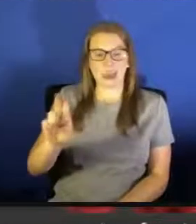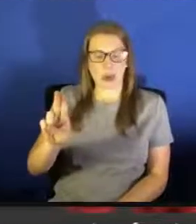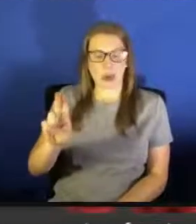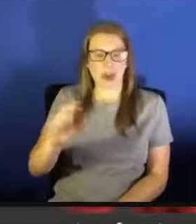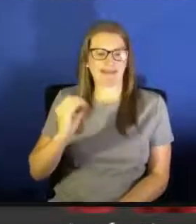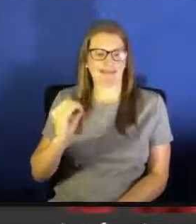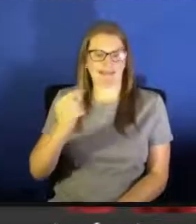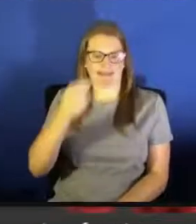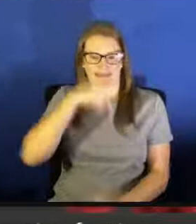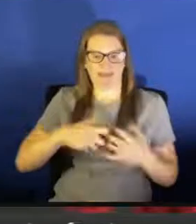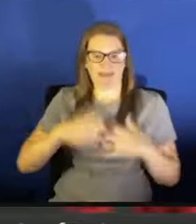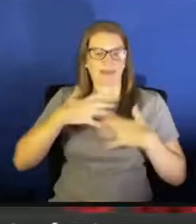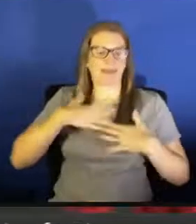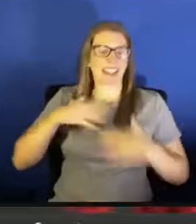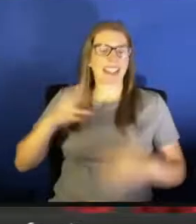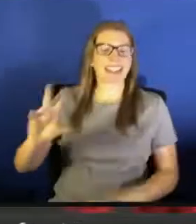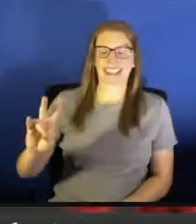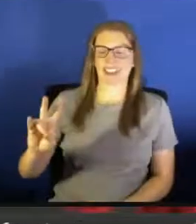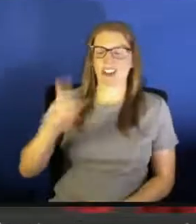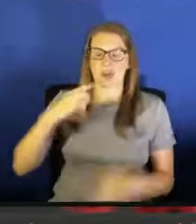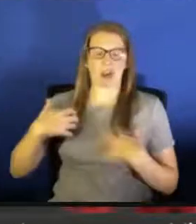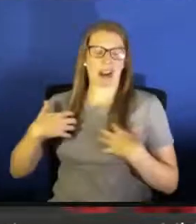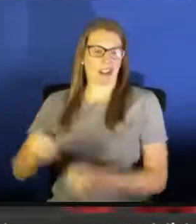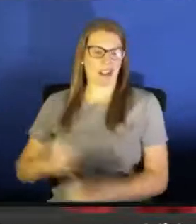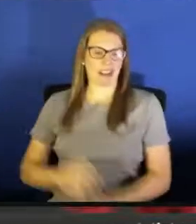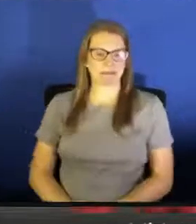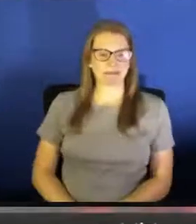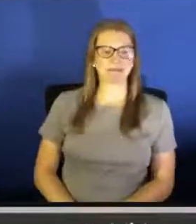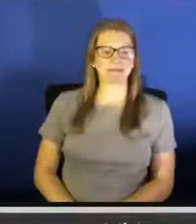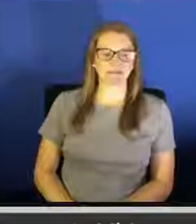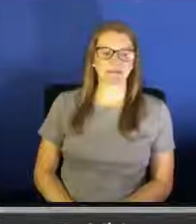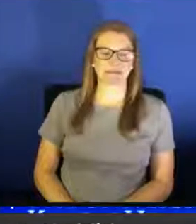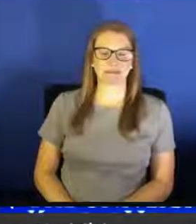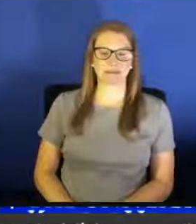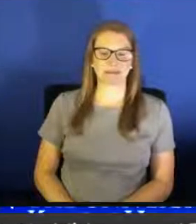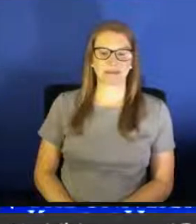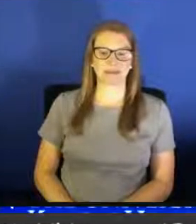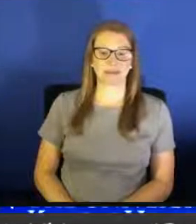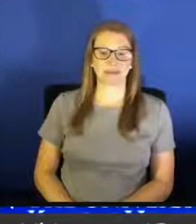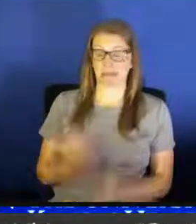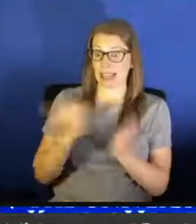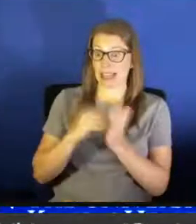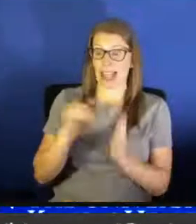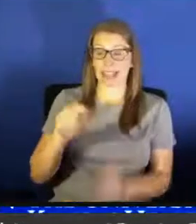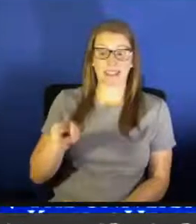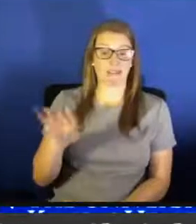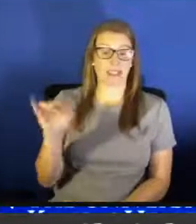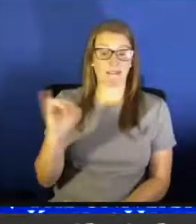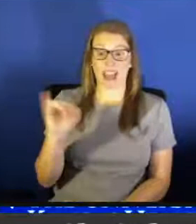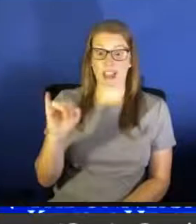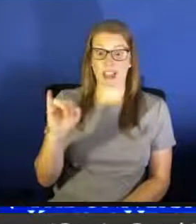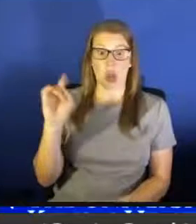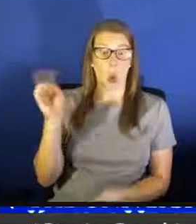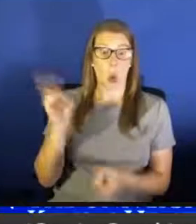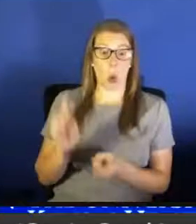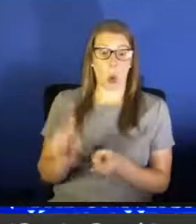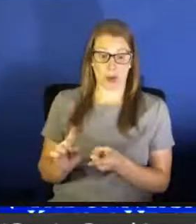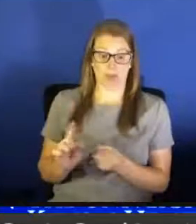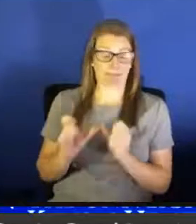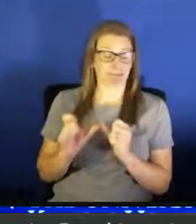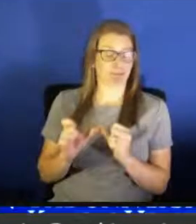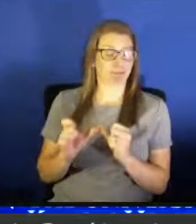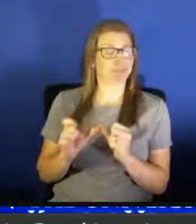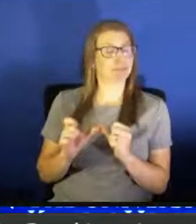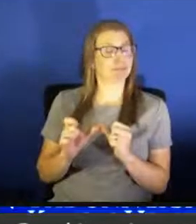7 in that recovery period. So again, our active infections seem to be very low, continue to be very low. We know that